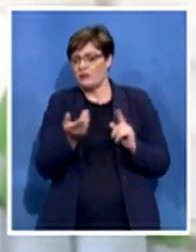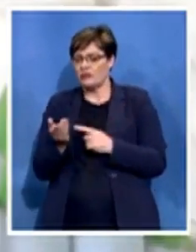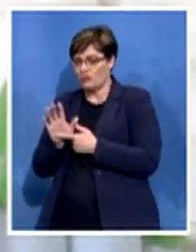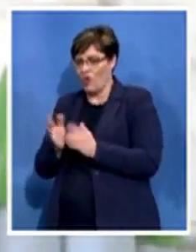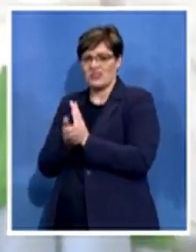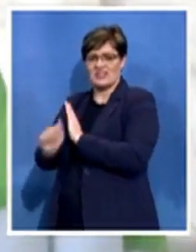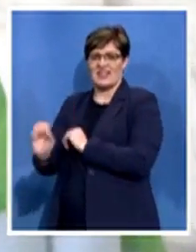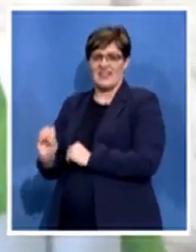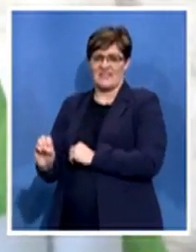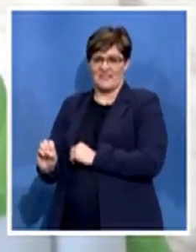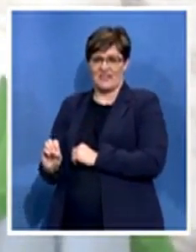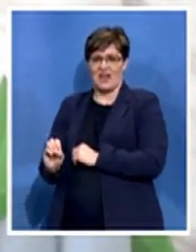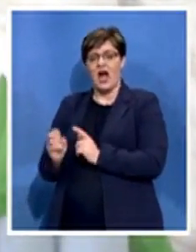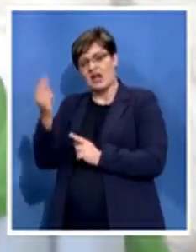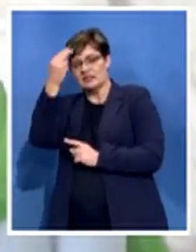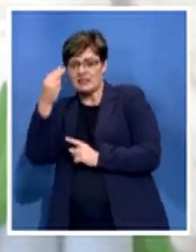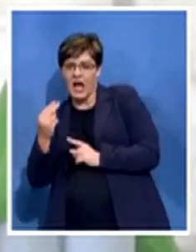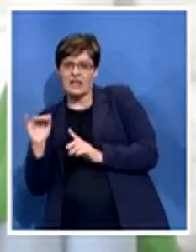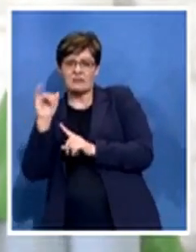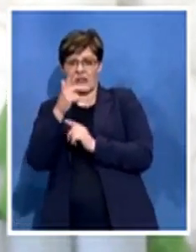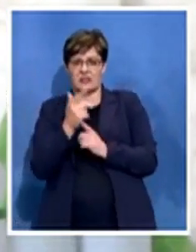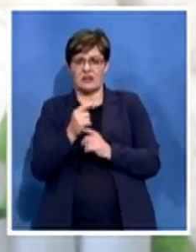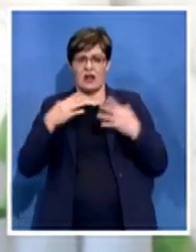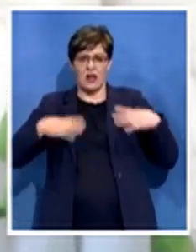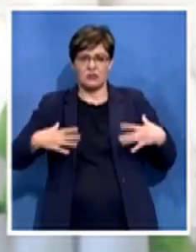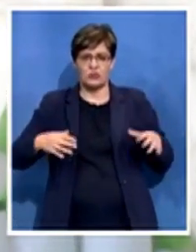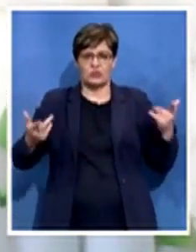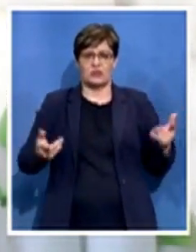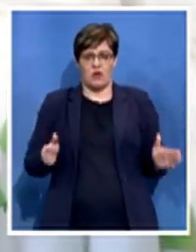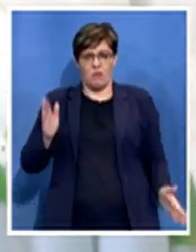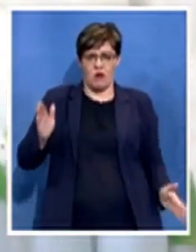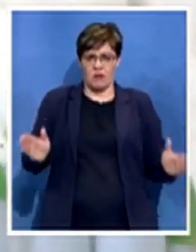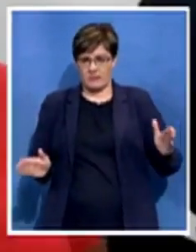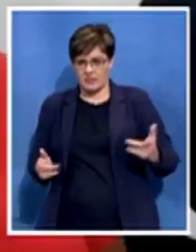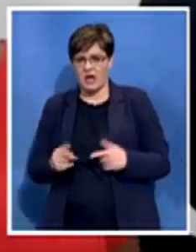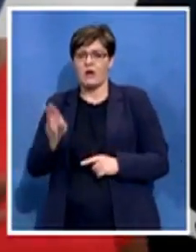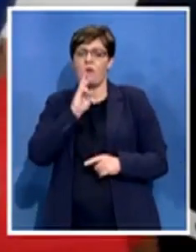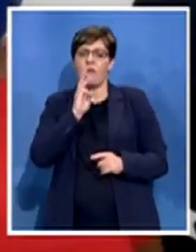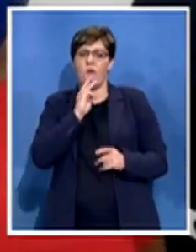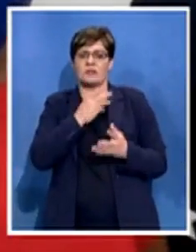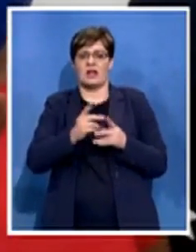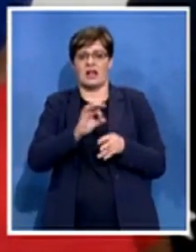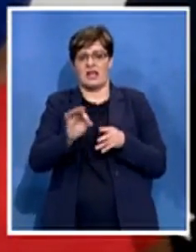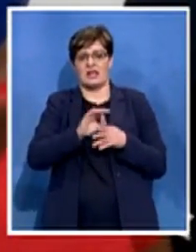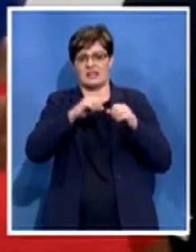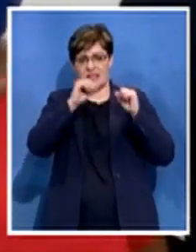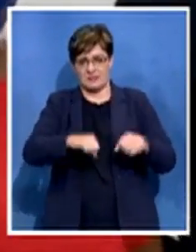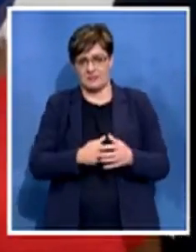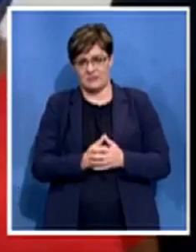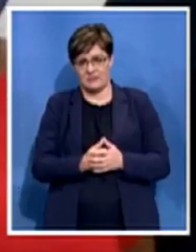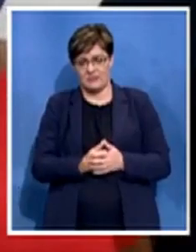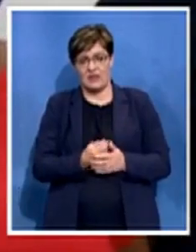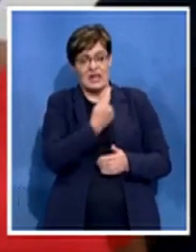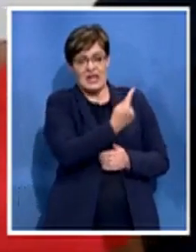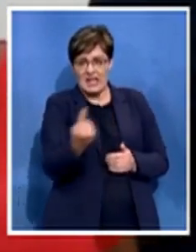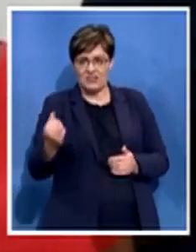equipment like lunar suits, robotic arms, and water filtration systems. Every Child is Ours hopes the initiative will